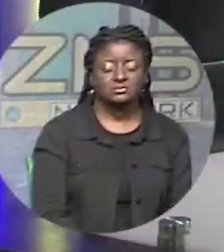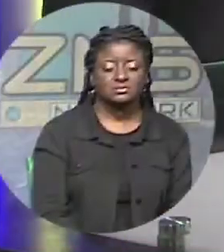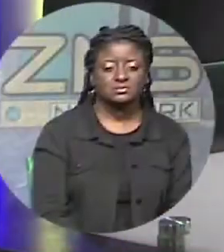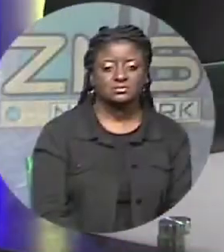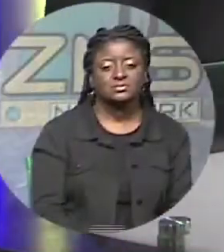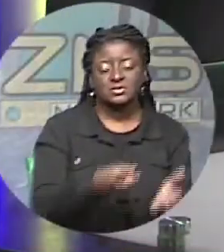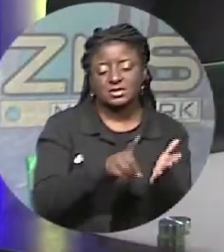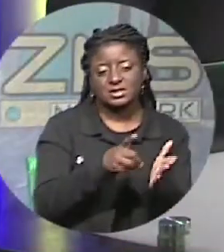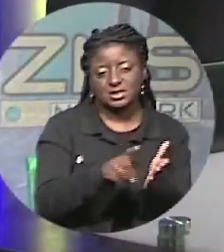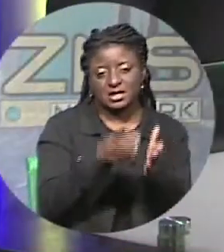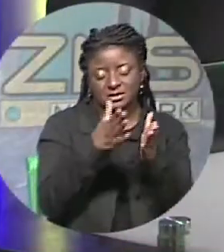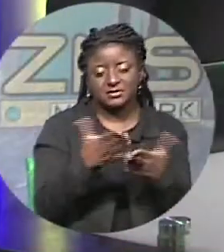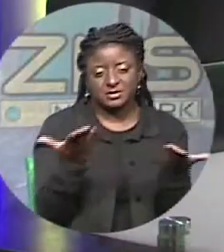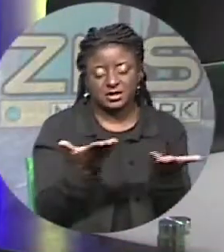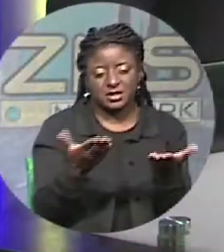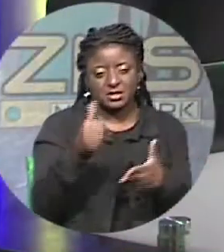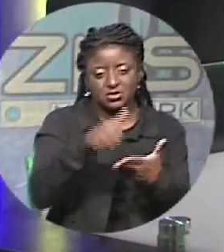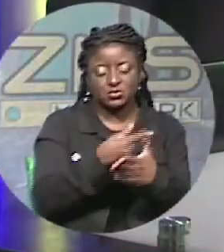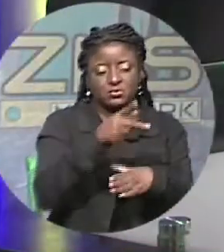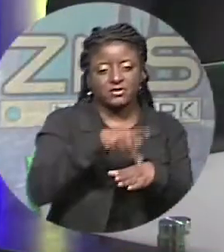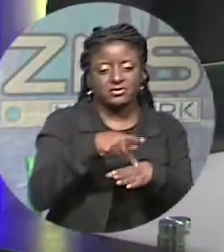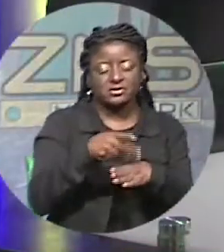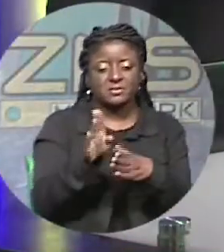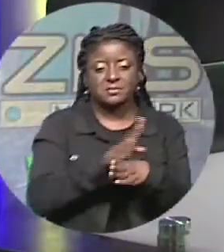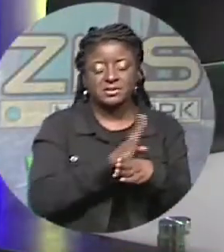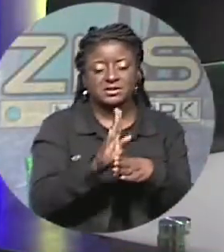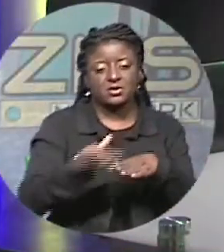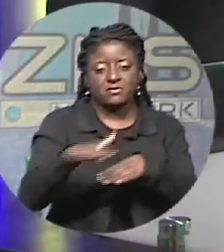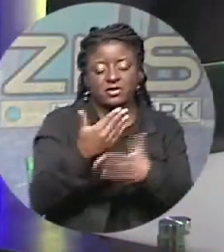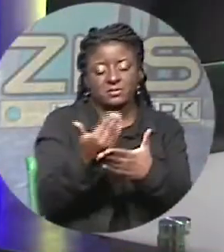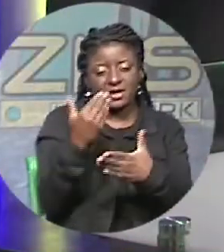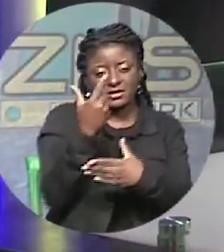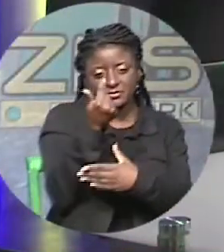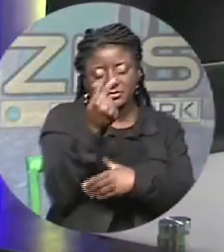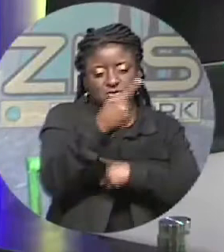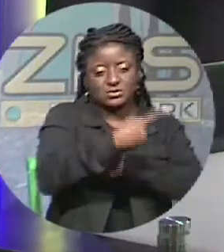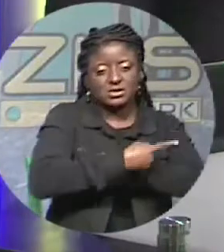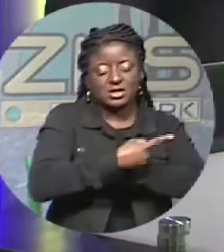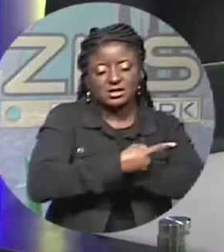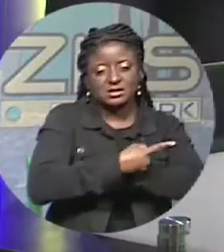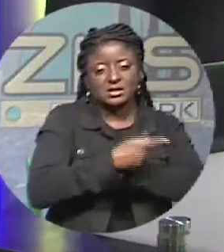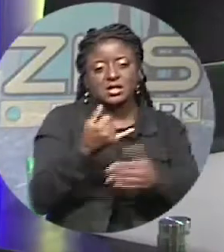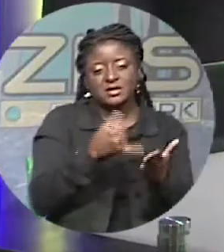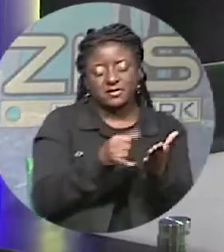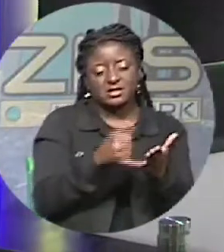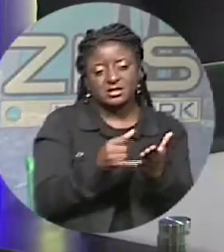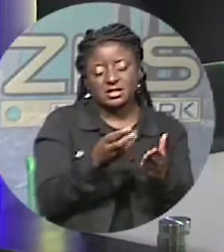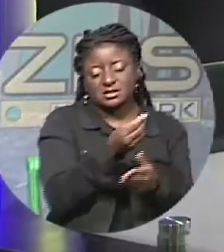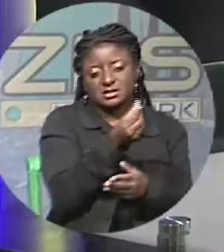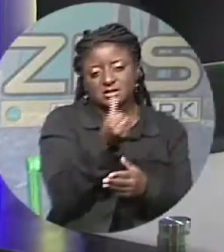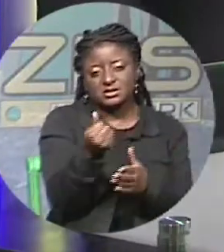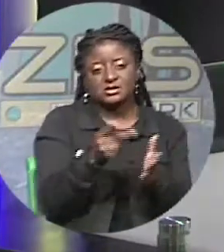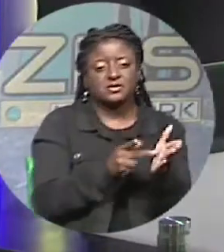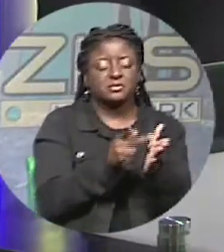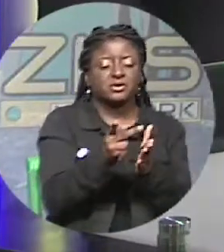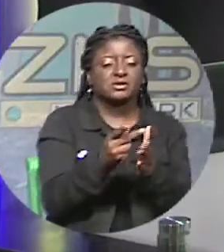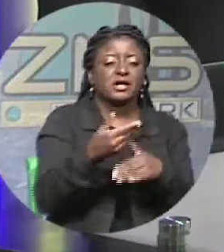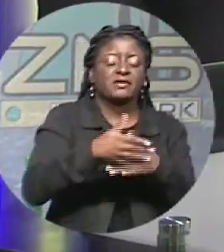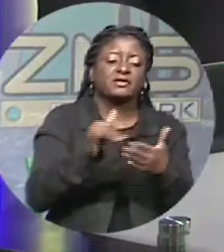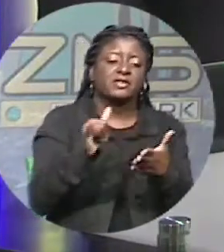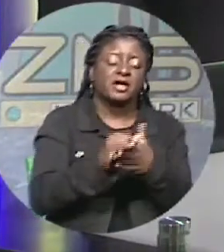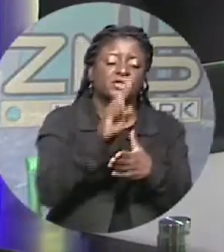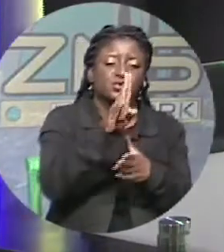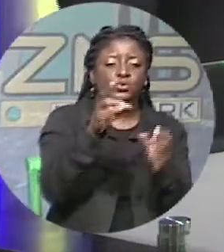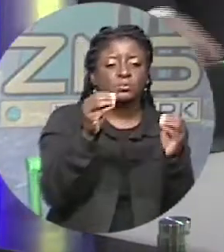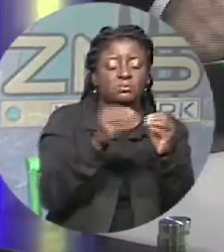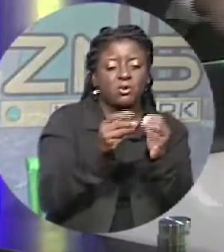Detectives here in New Providence were quite busy over the past few days investigating a series of homicides. And now add to that, two more homicides